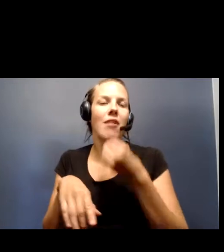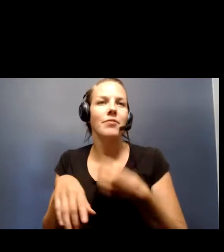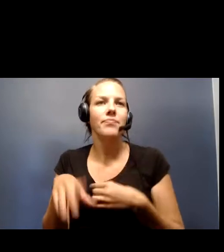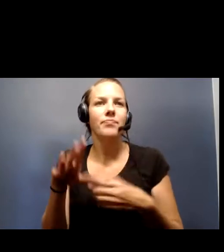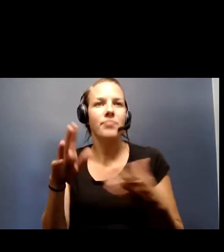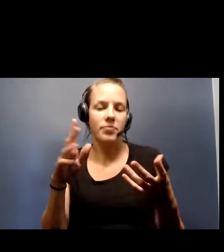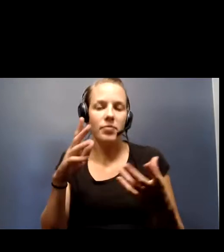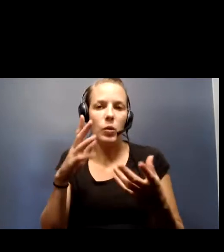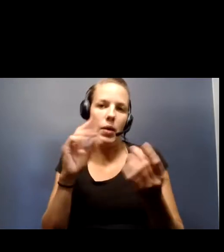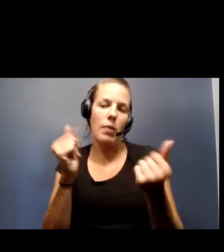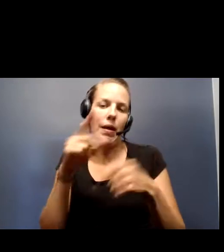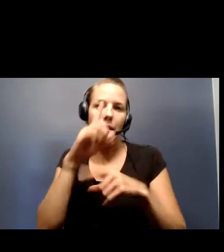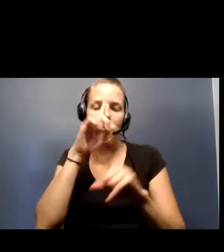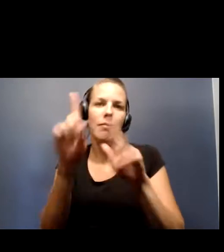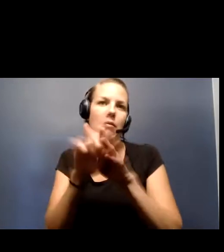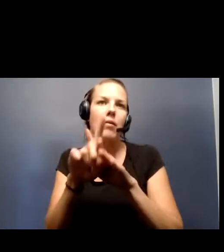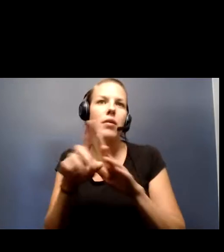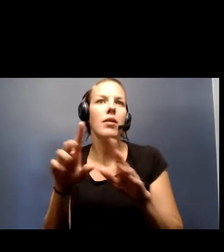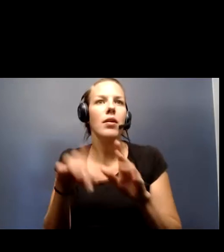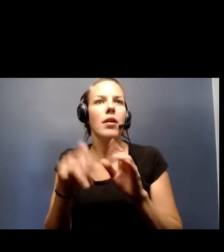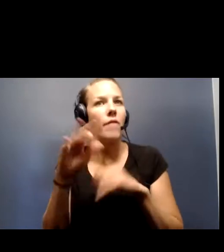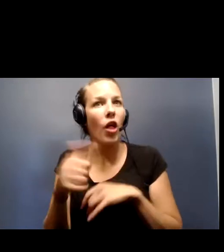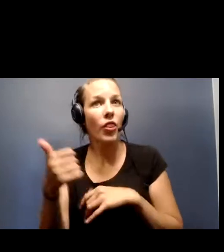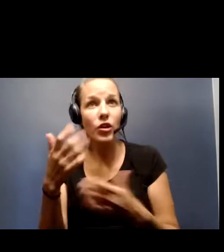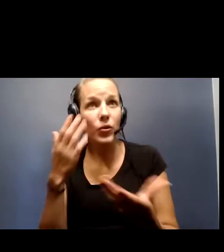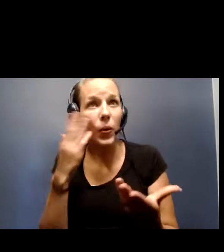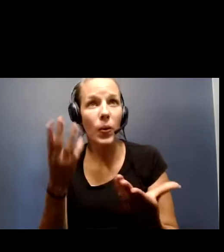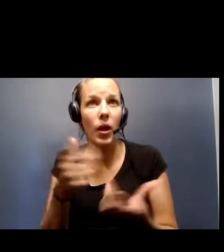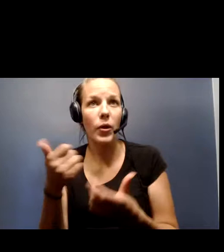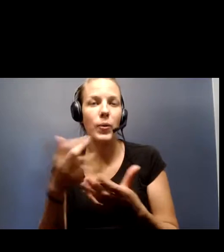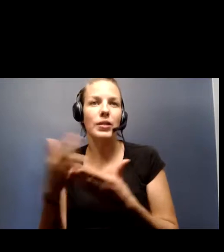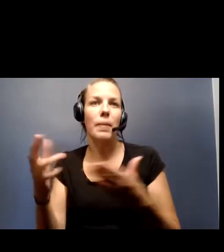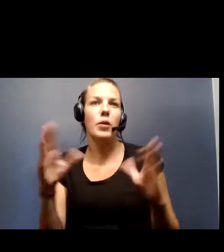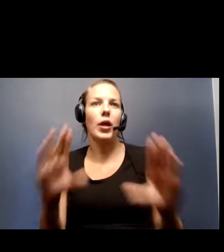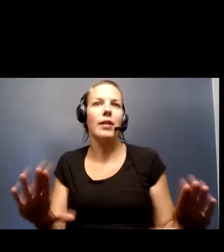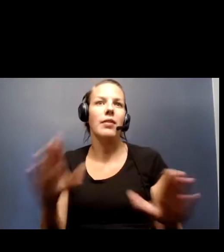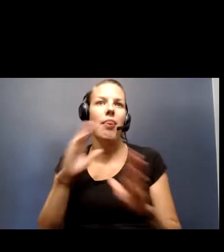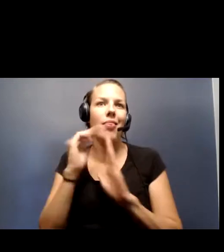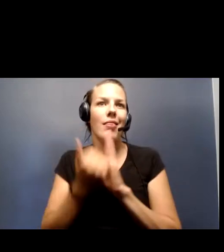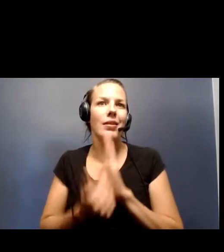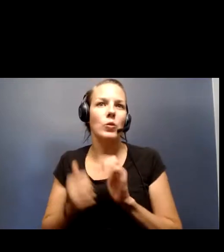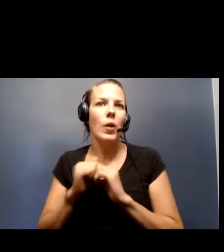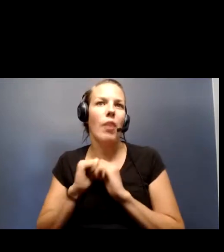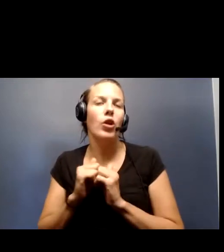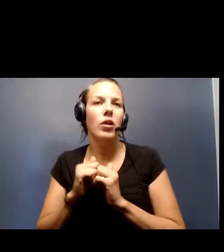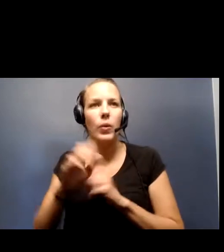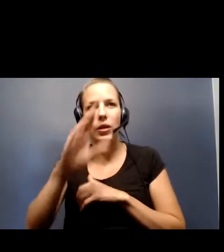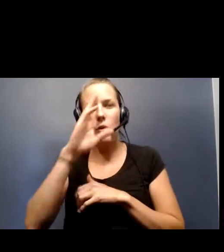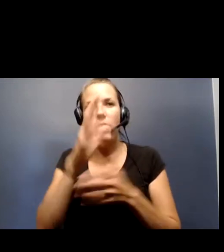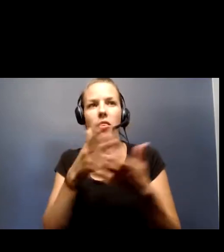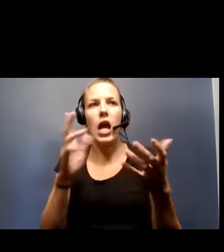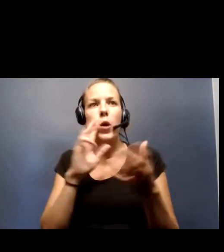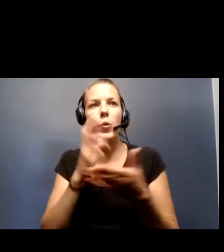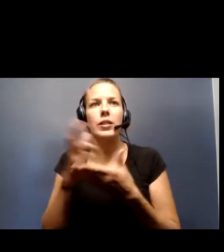the top of my head. And if others know of other resources, it would be great to kind of get that list together. We know of a lot of resources